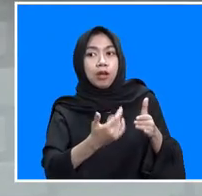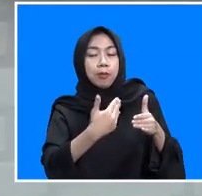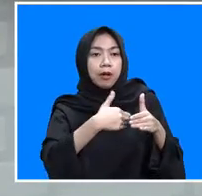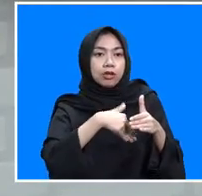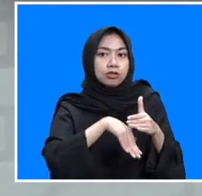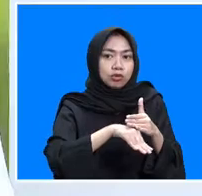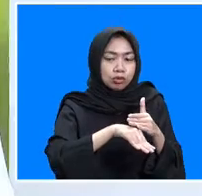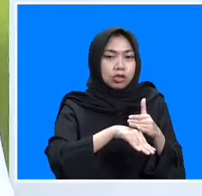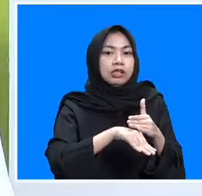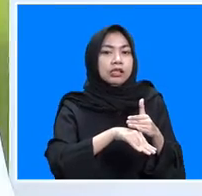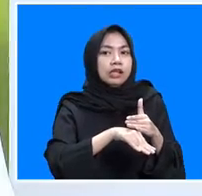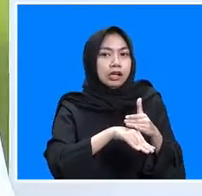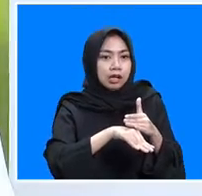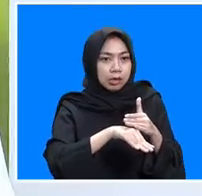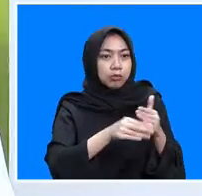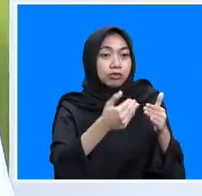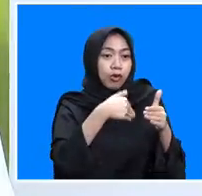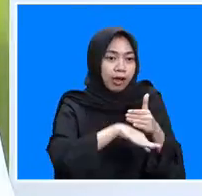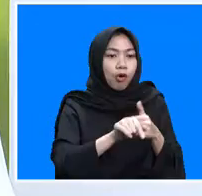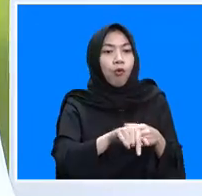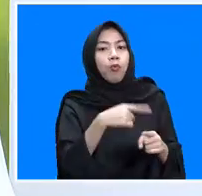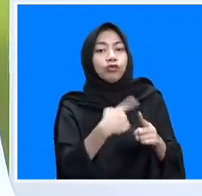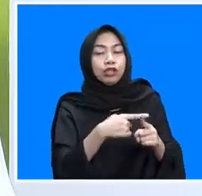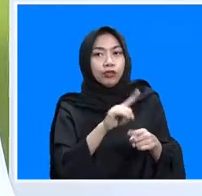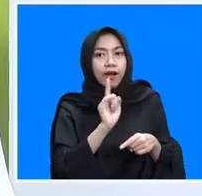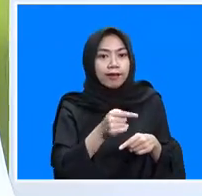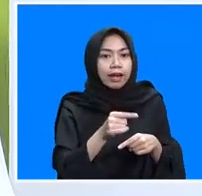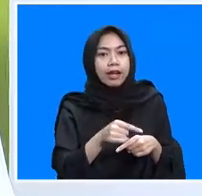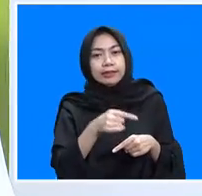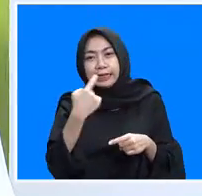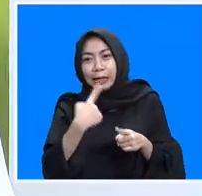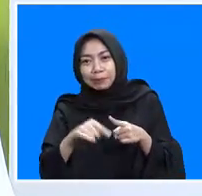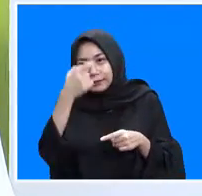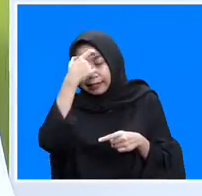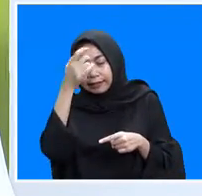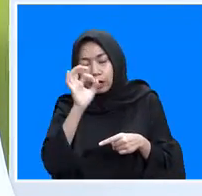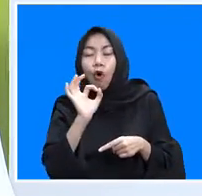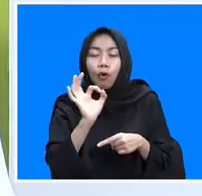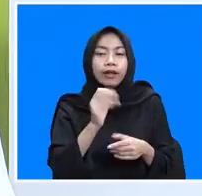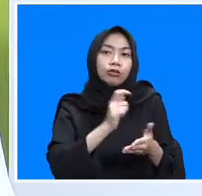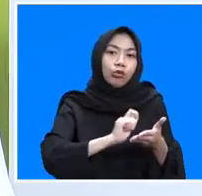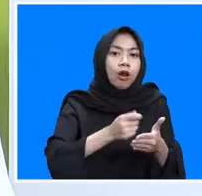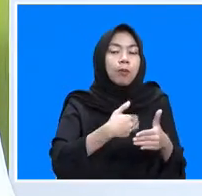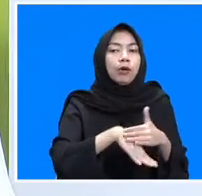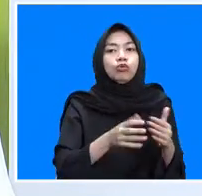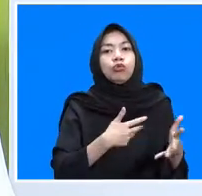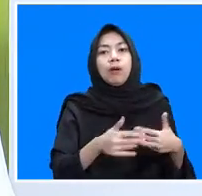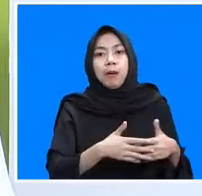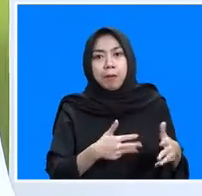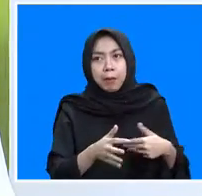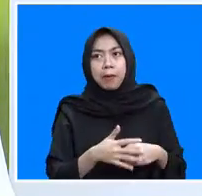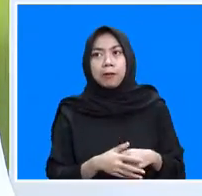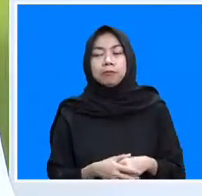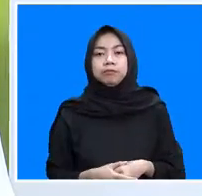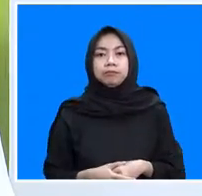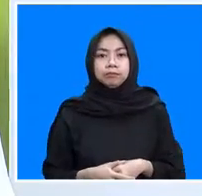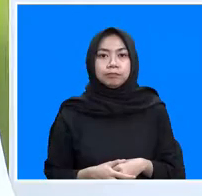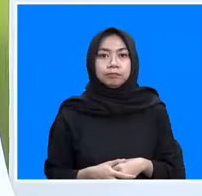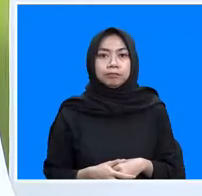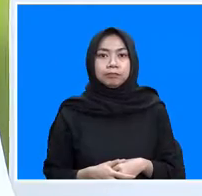if you don't have any symptoms and you test negative. So we did see a stronger connection between health and education in that